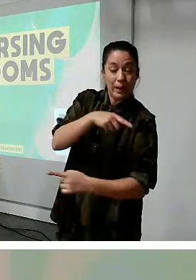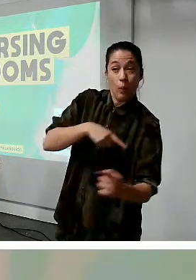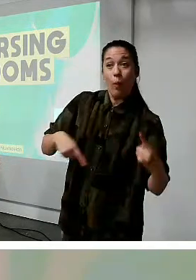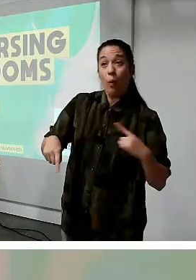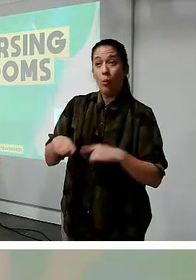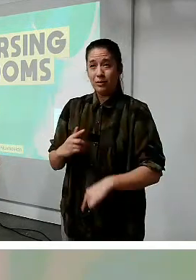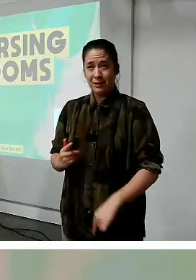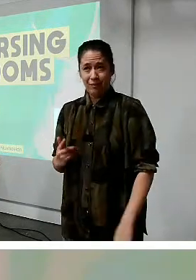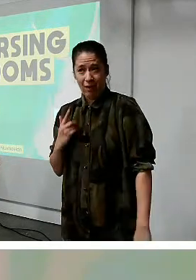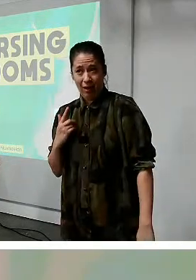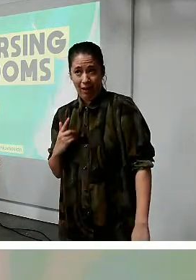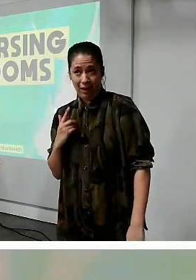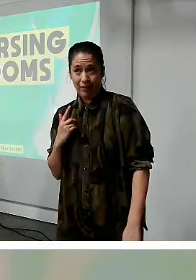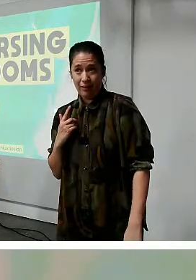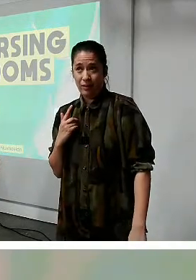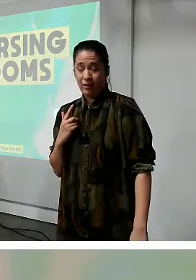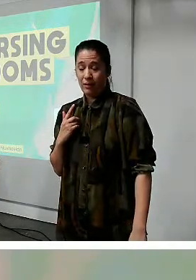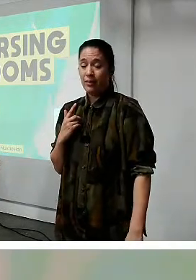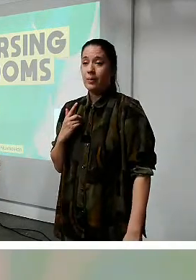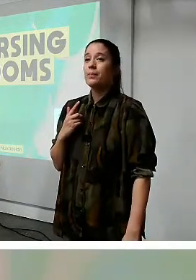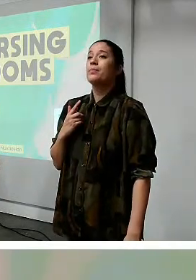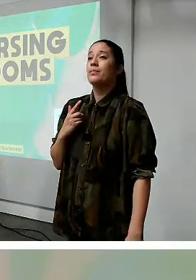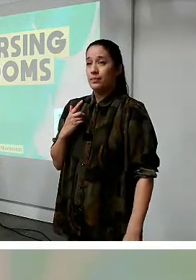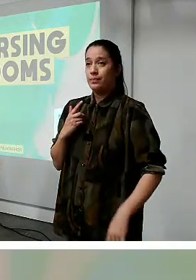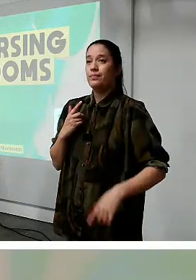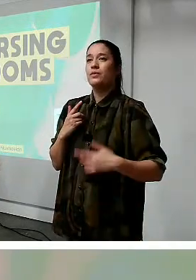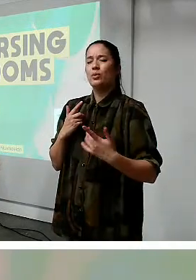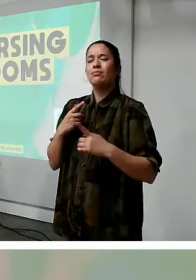of other possibilities and other formations.